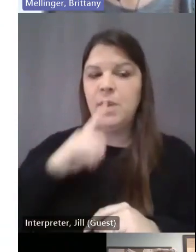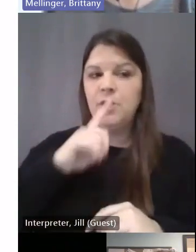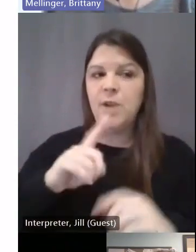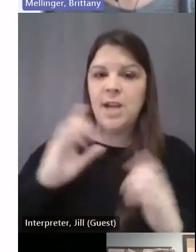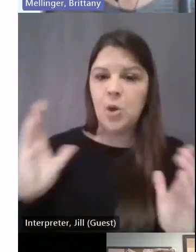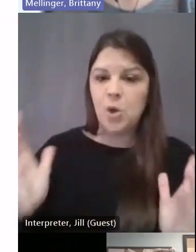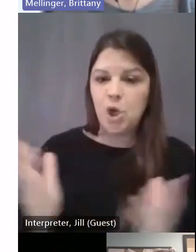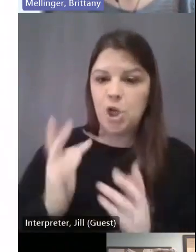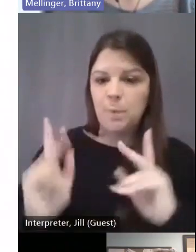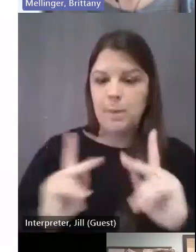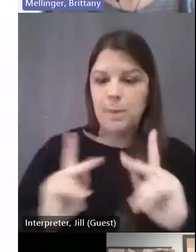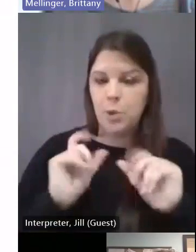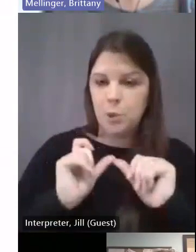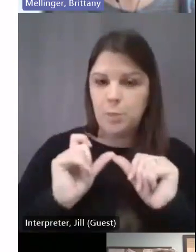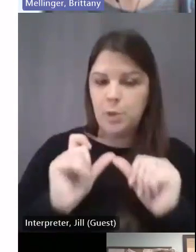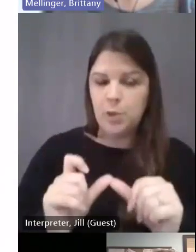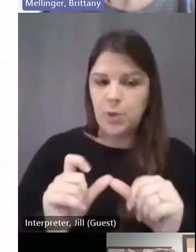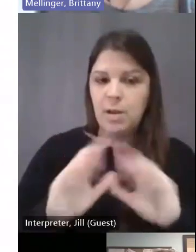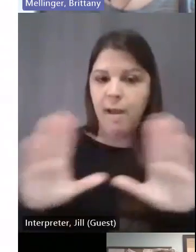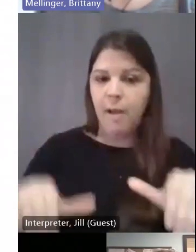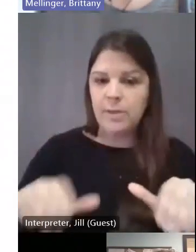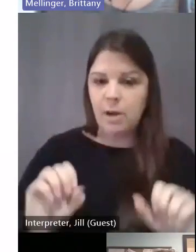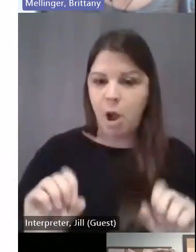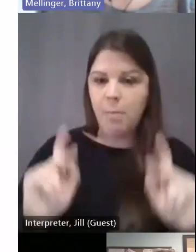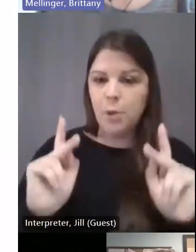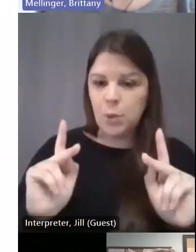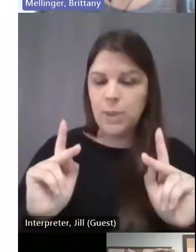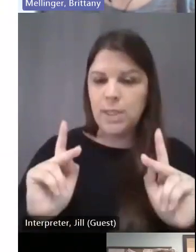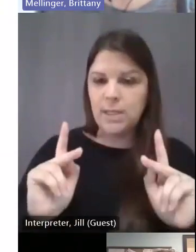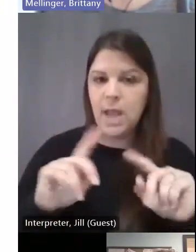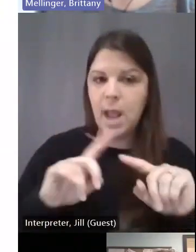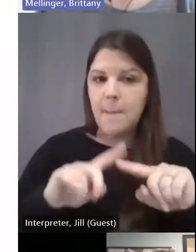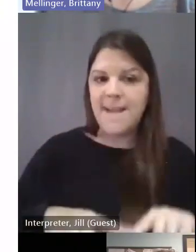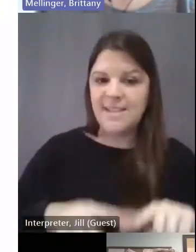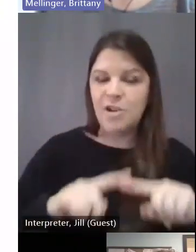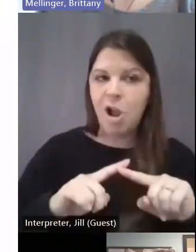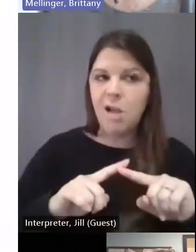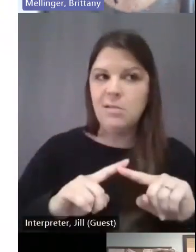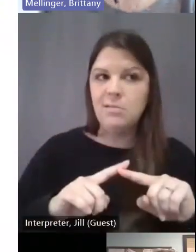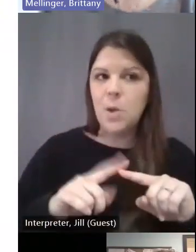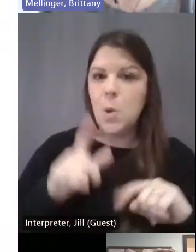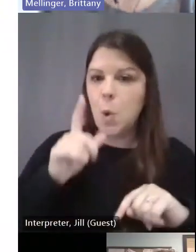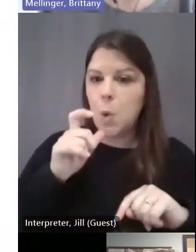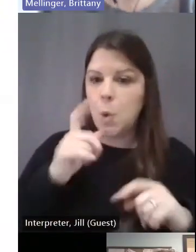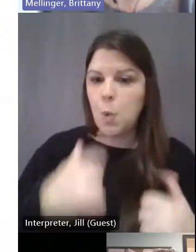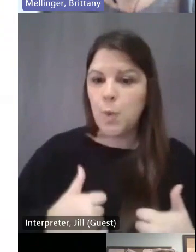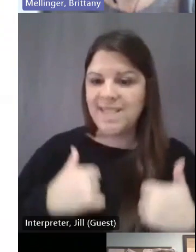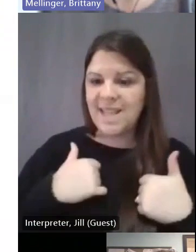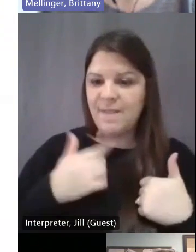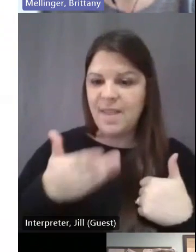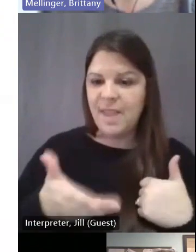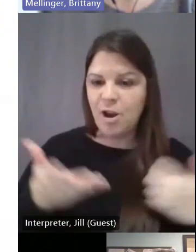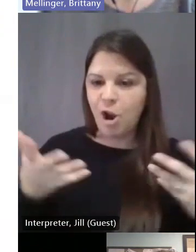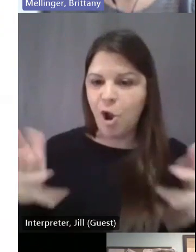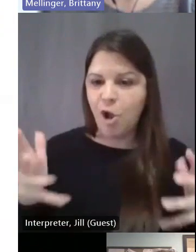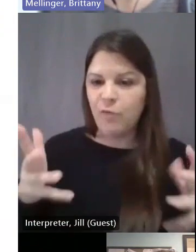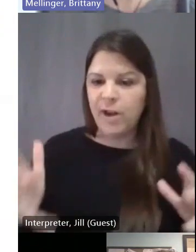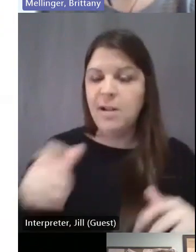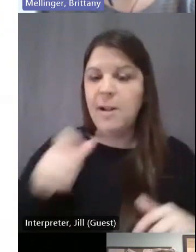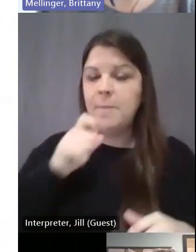encourage folks to pursue housing opportunities based on who's living there already, not based